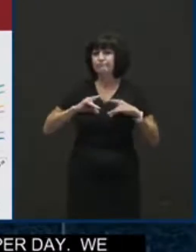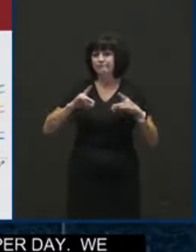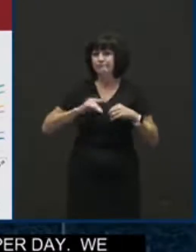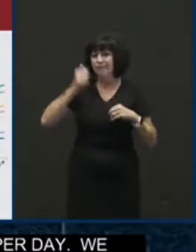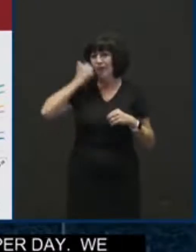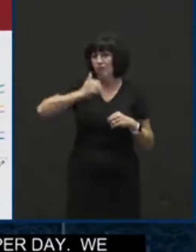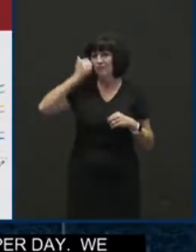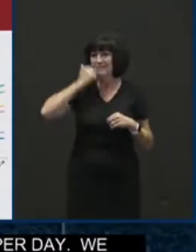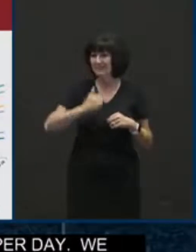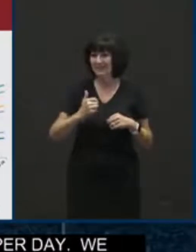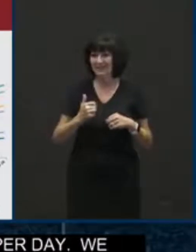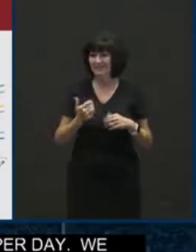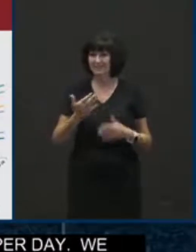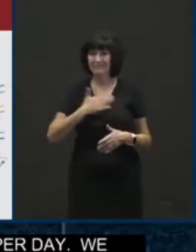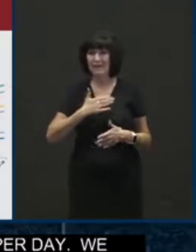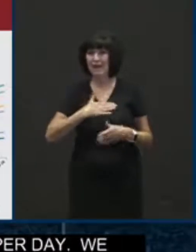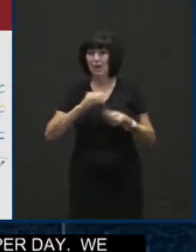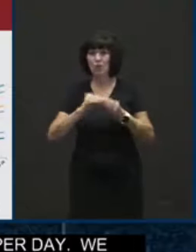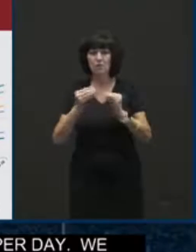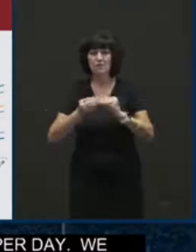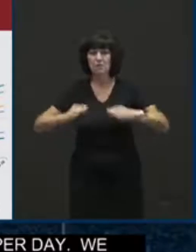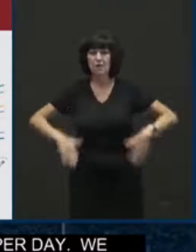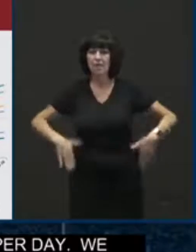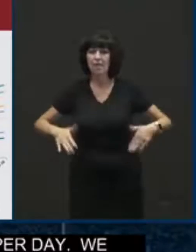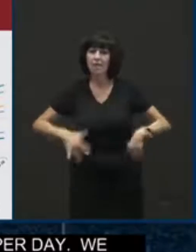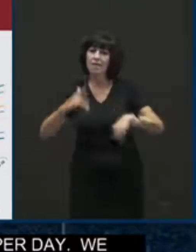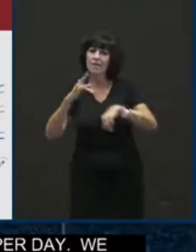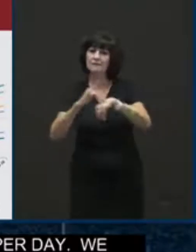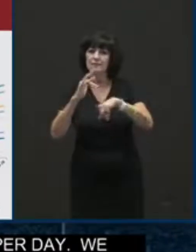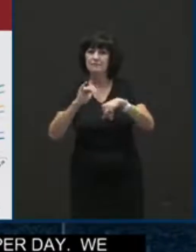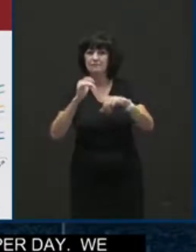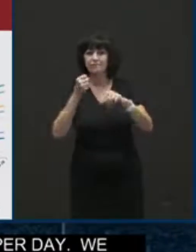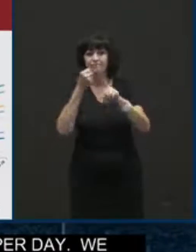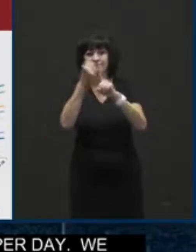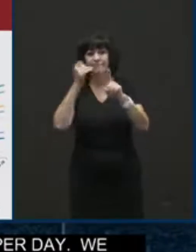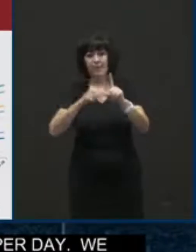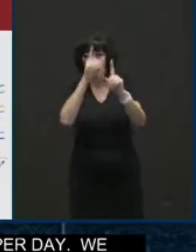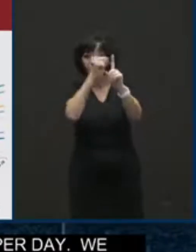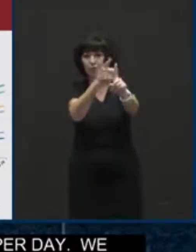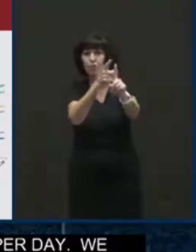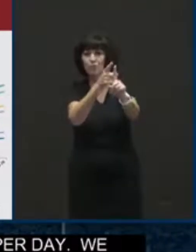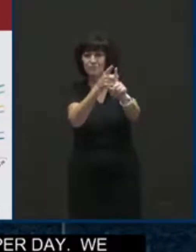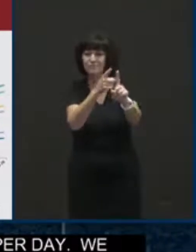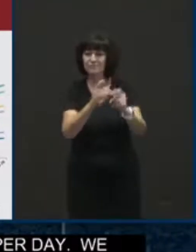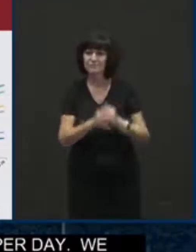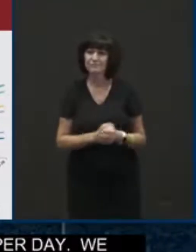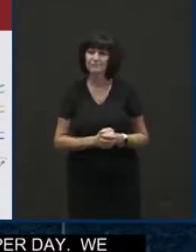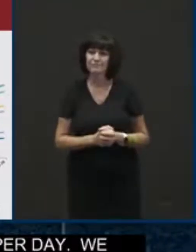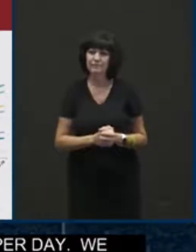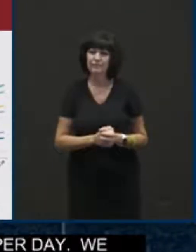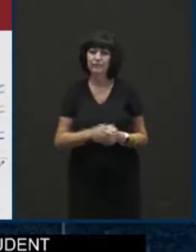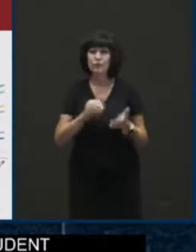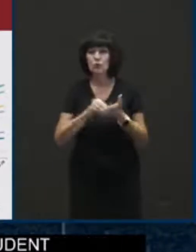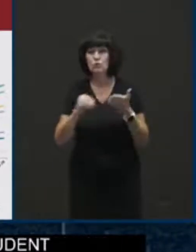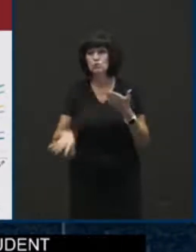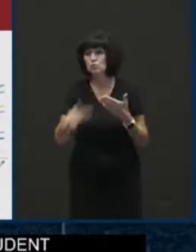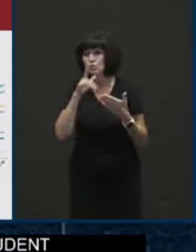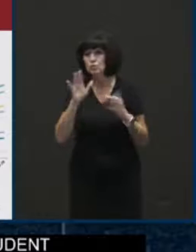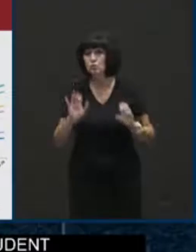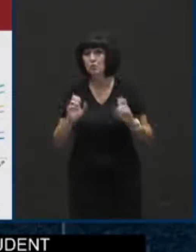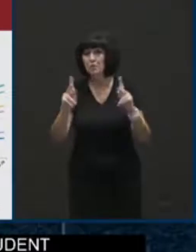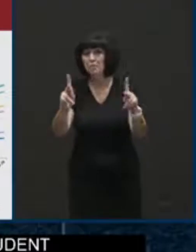driving a lot of these, the uptick in these cases. Again, students are returning to university,